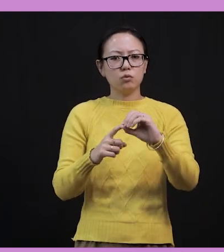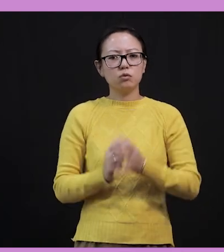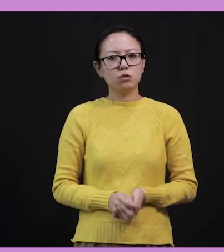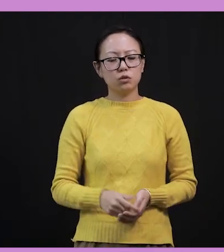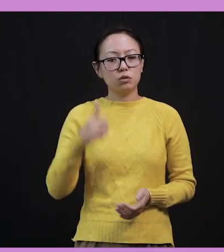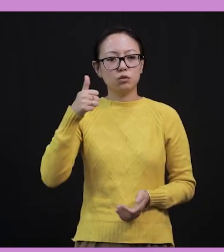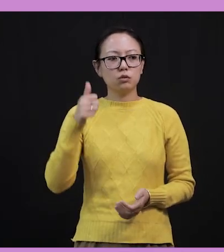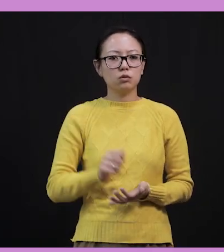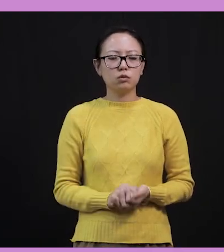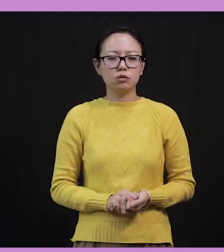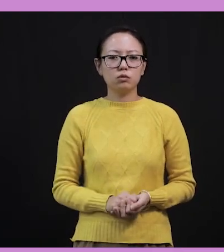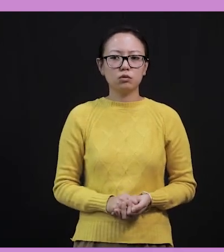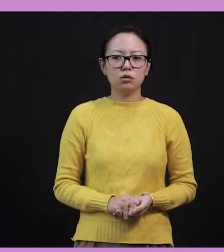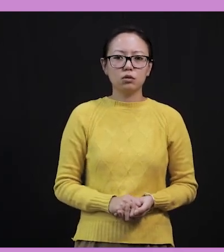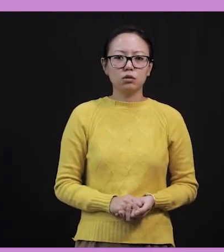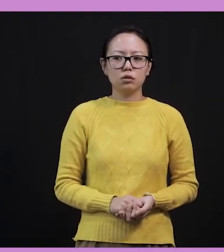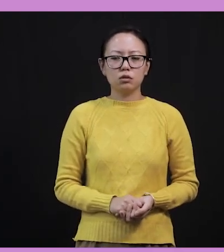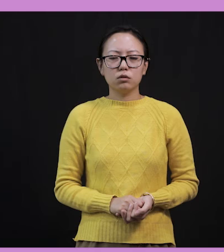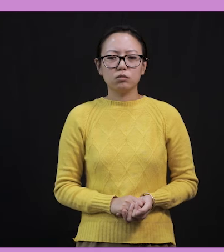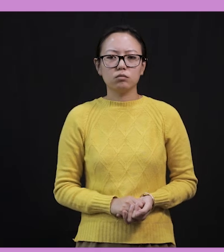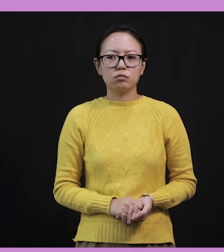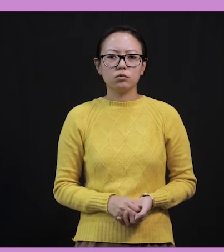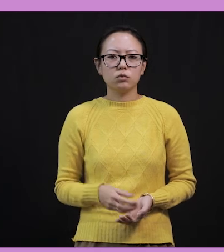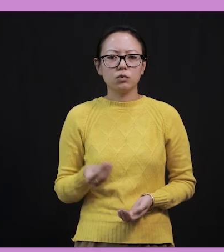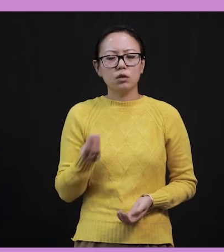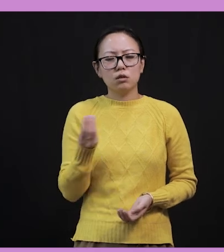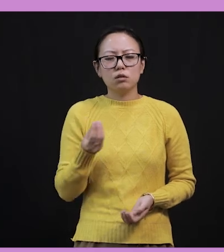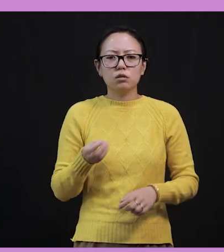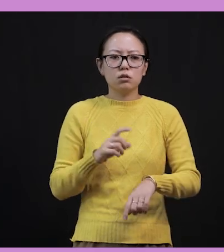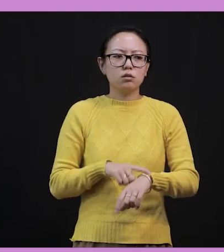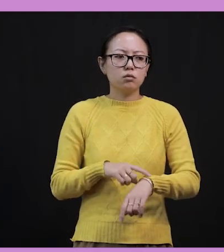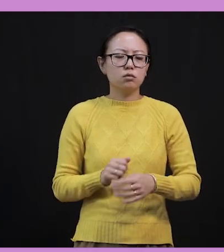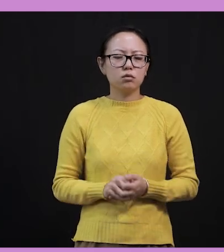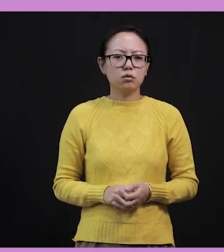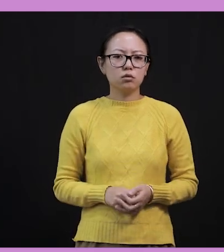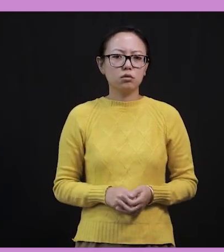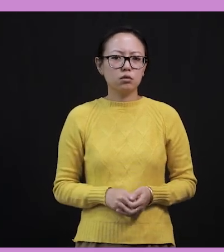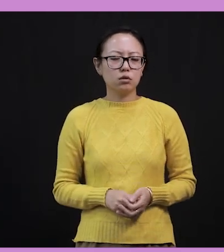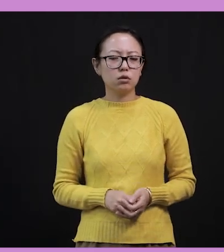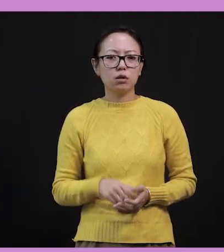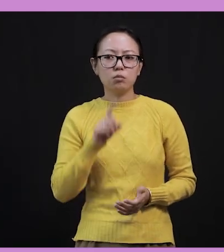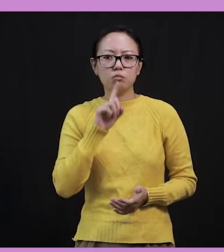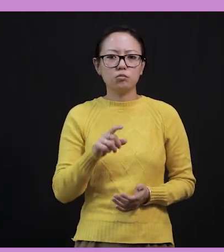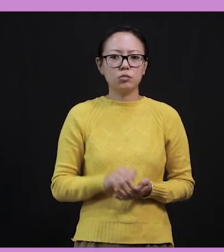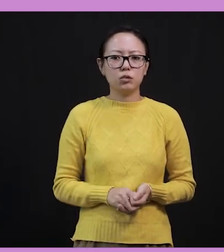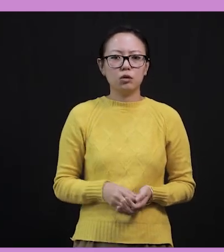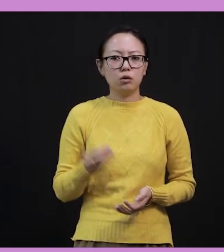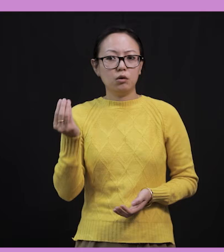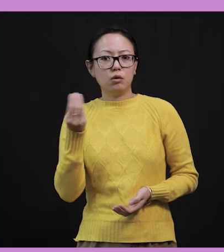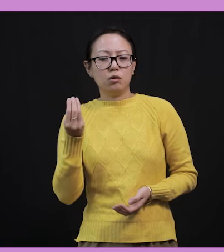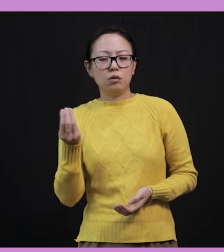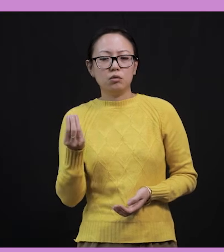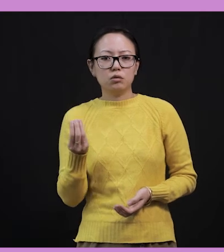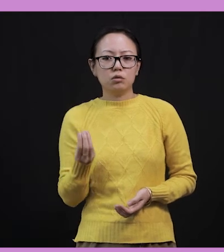good. Only these kind of people are nice. Otherwise, if we meet them, they are not nice people. But this generalizing